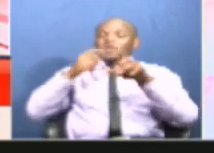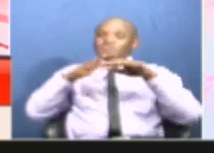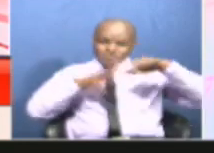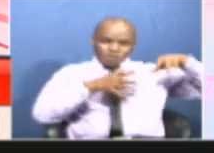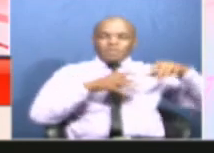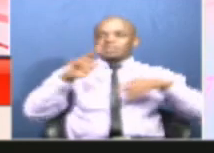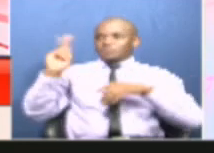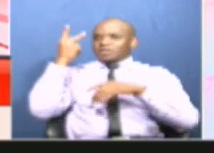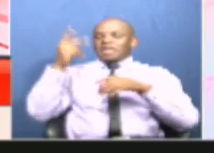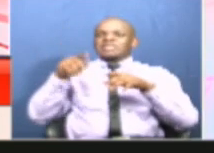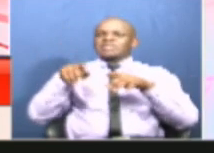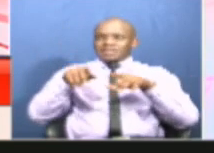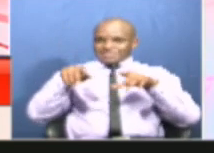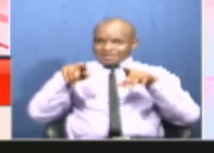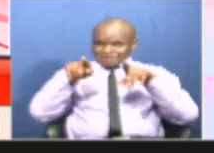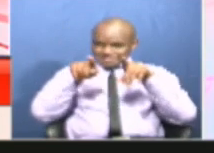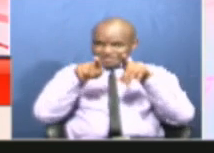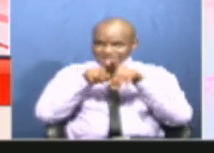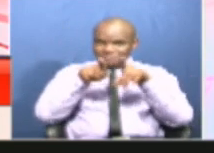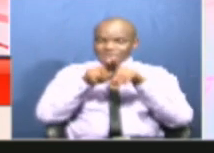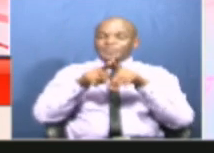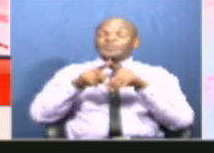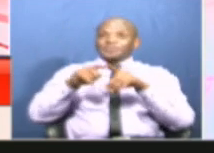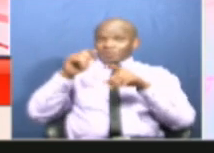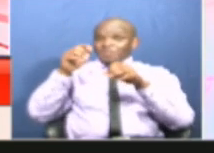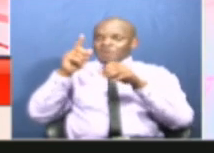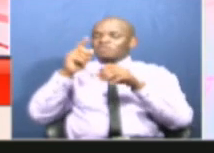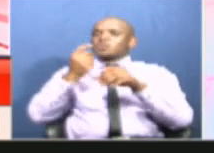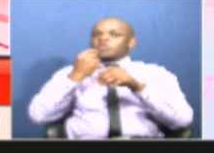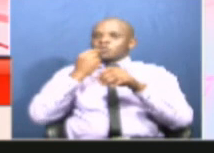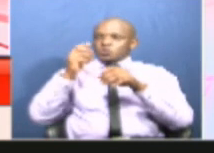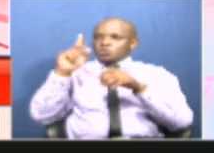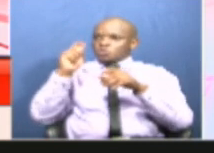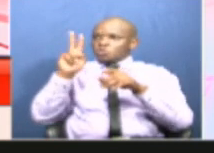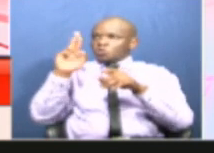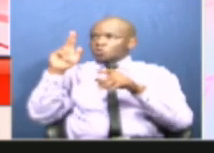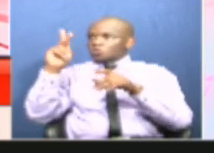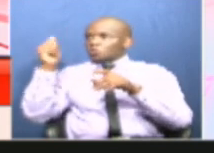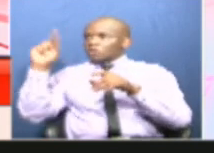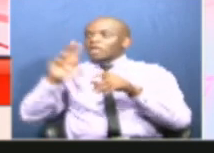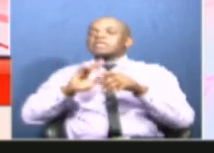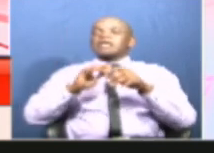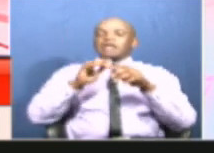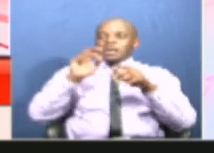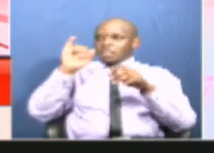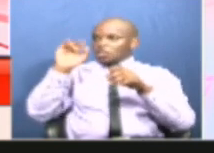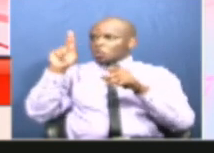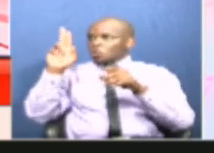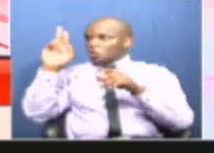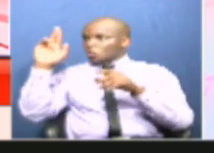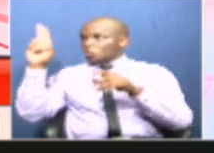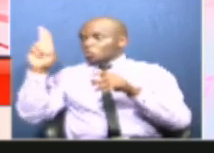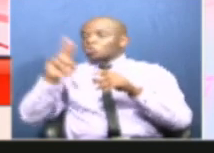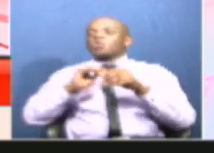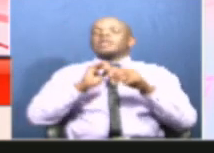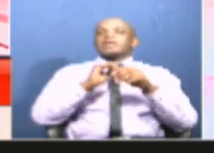And of course, also information filtering into our studios from Turkana informs us that the Third Way Alliance candidate Ekuru Aukot is yet